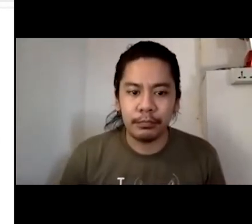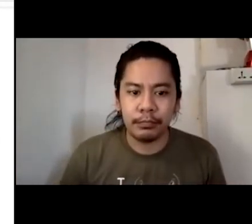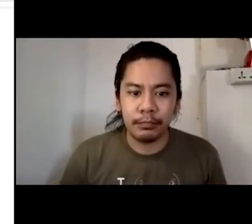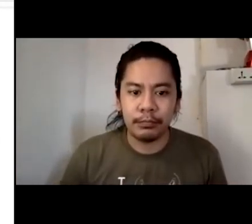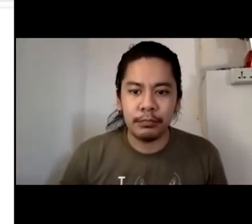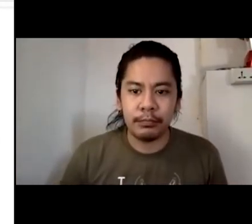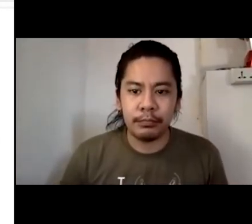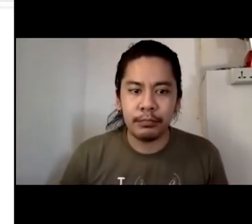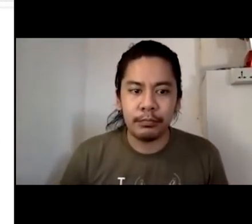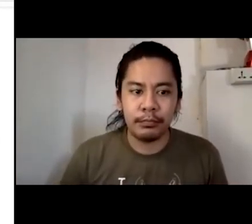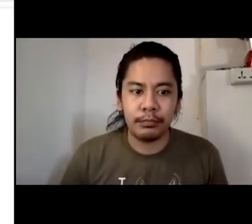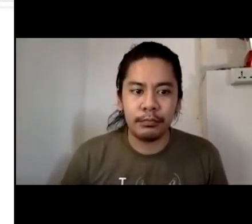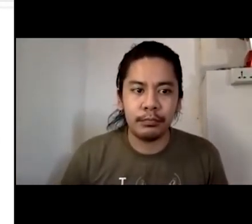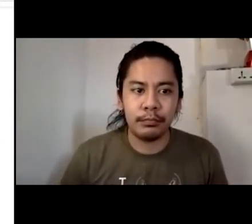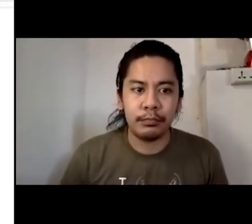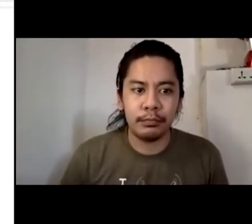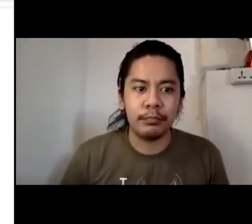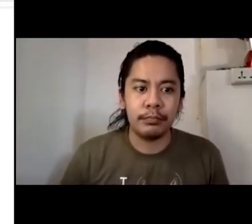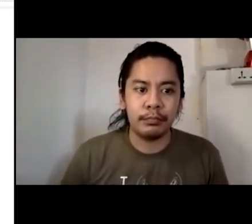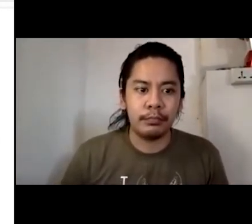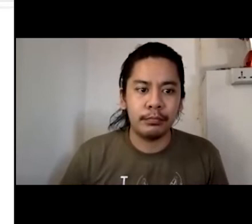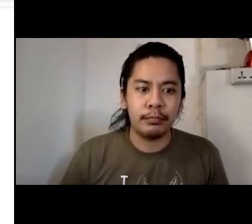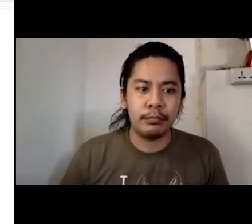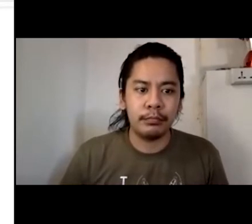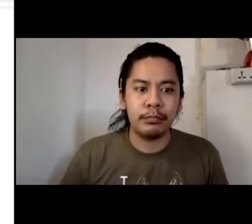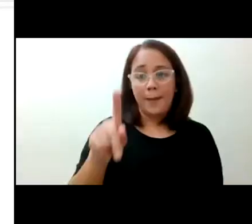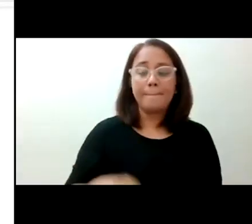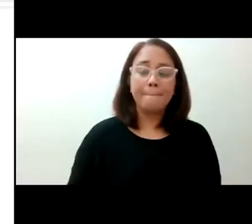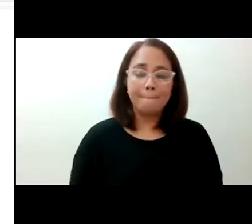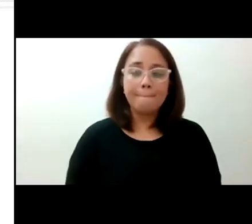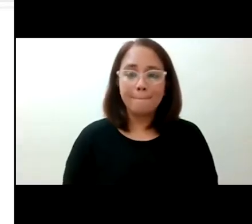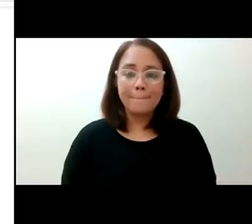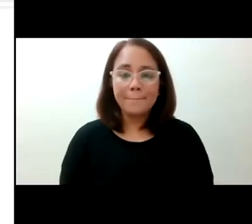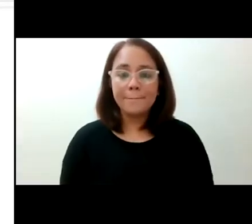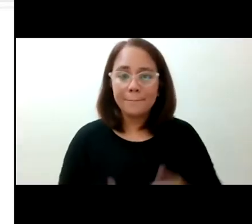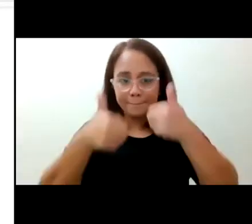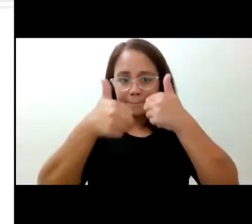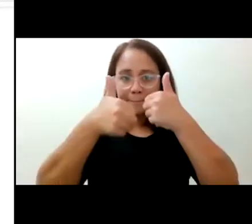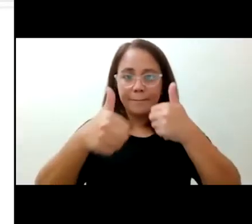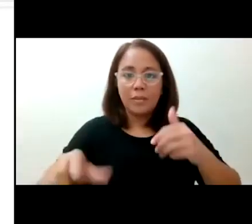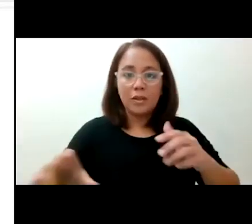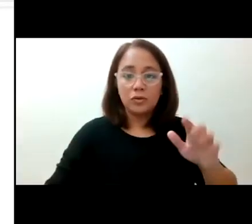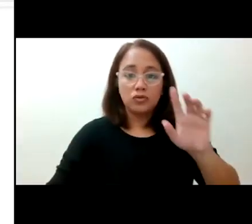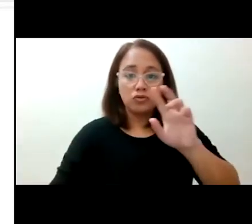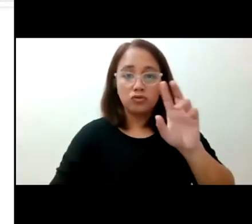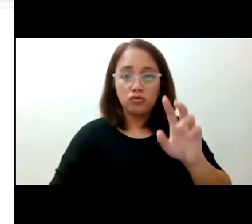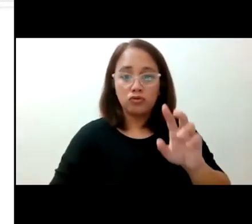and girl okay, to represent everything. okay. And you're going to use the